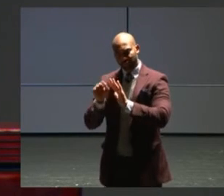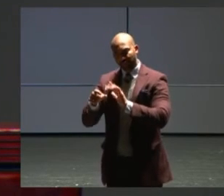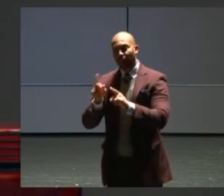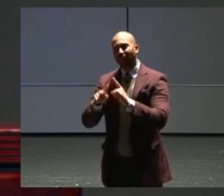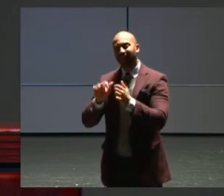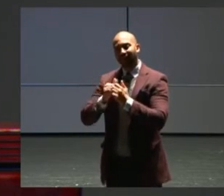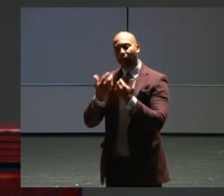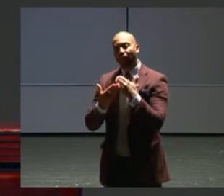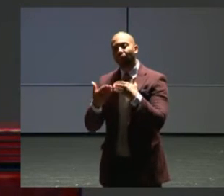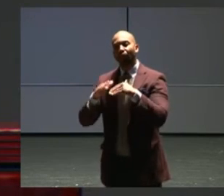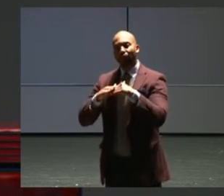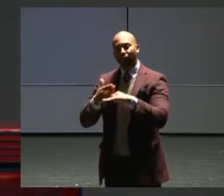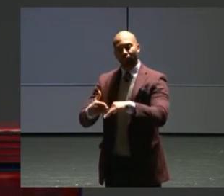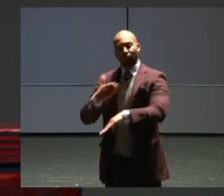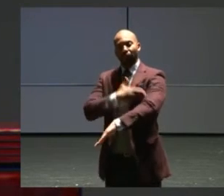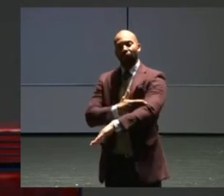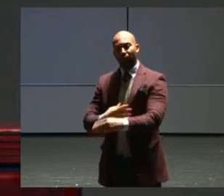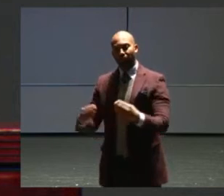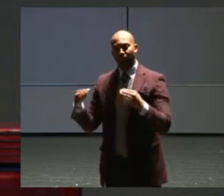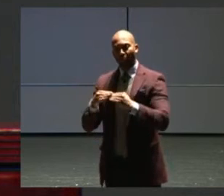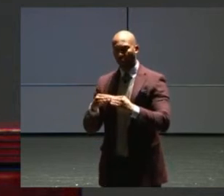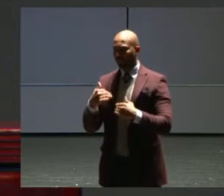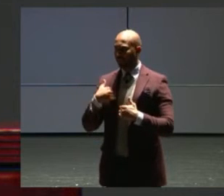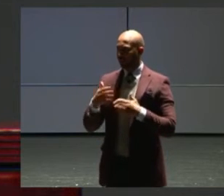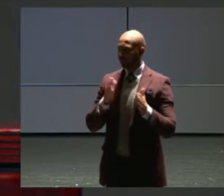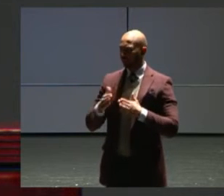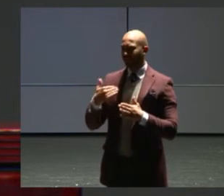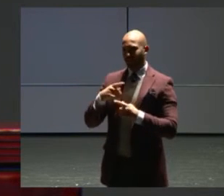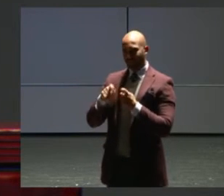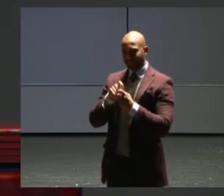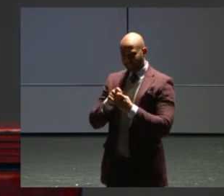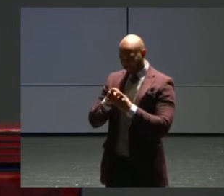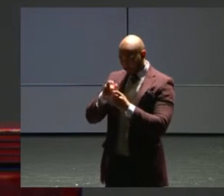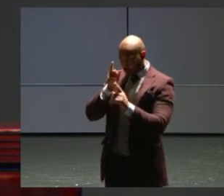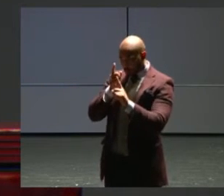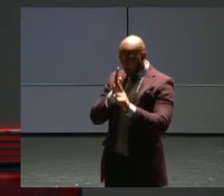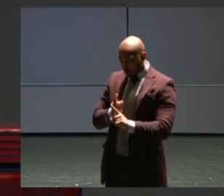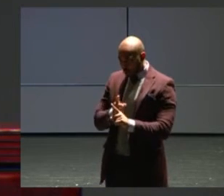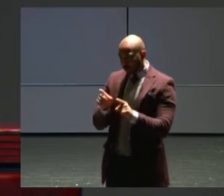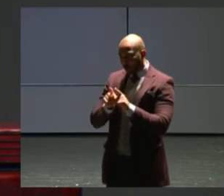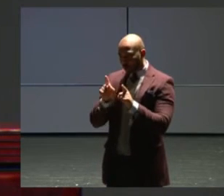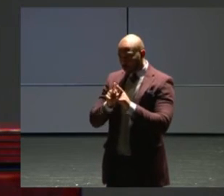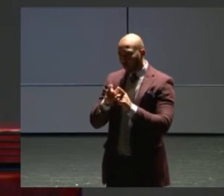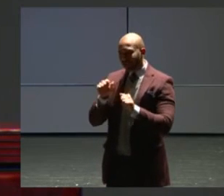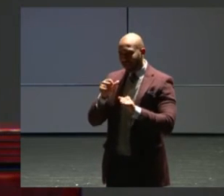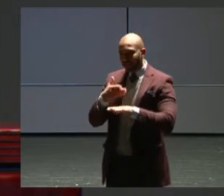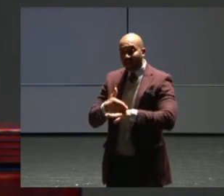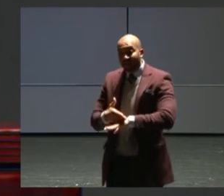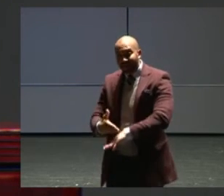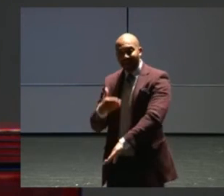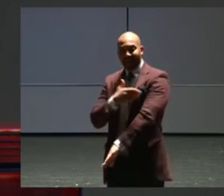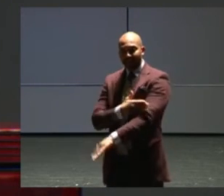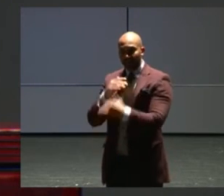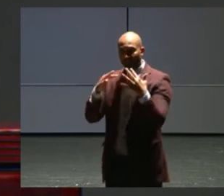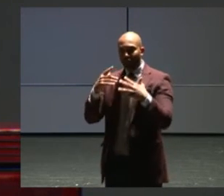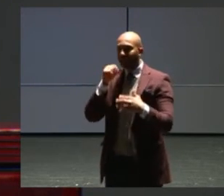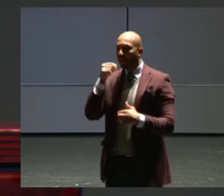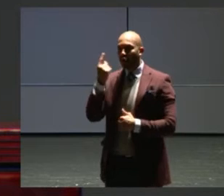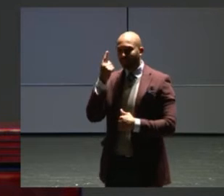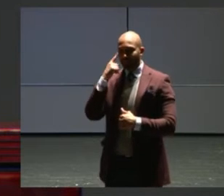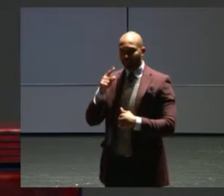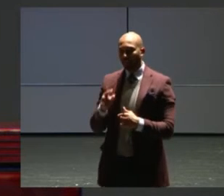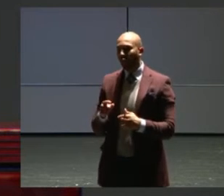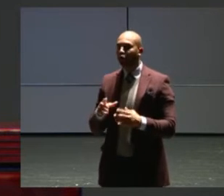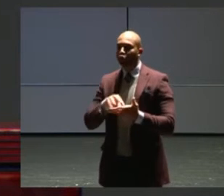we can have a plan that we have specific goals in maintaining and enhancing diversity in all of our ranks, that can be nothing